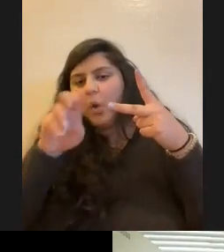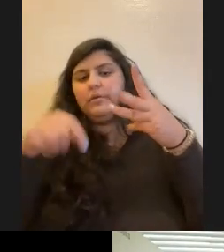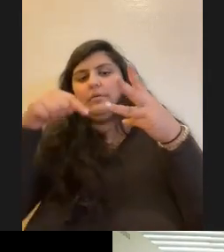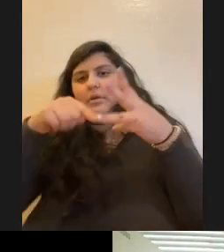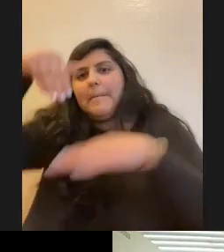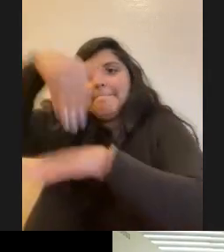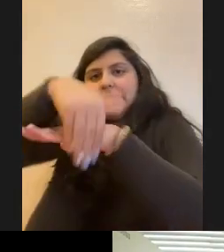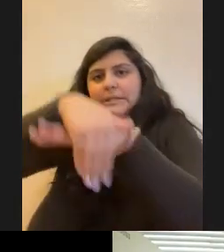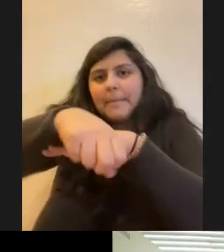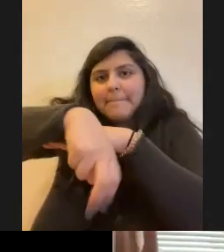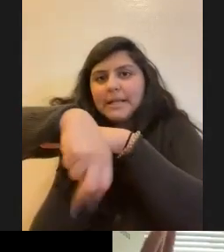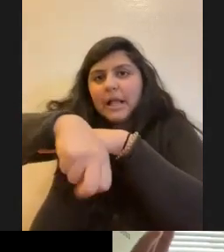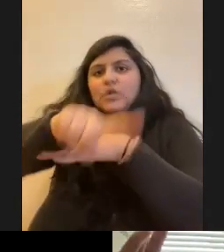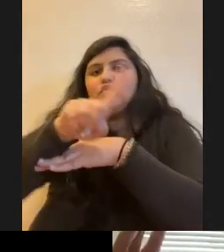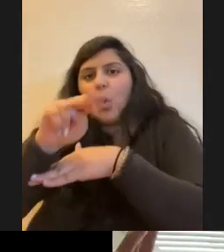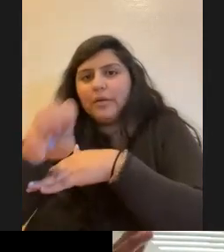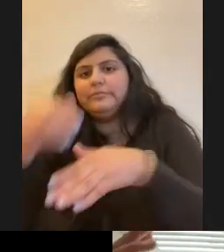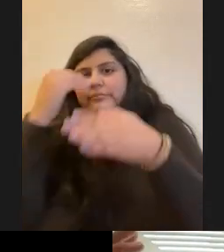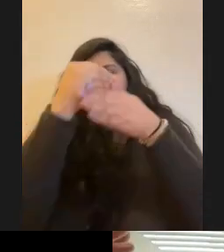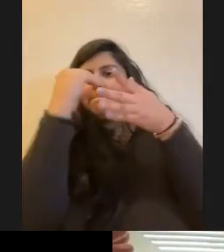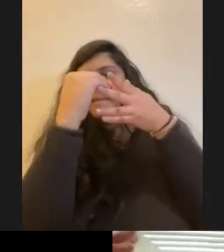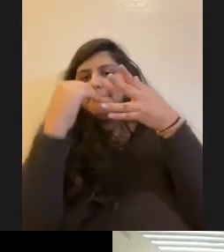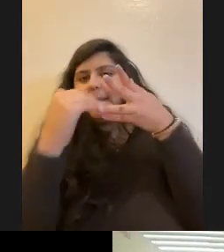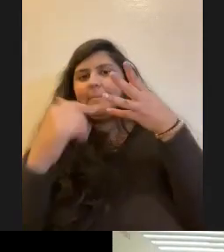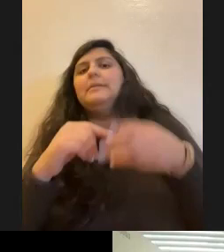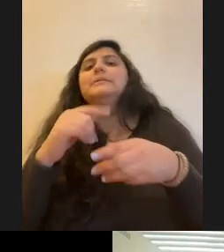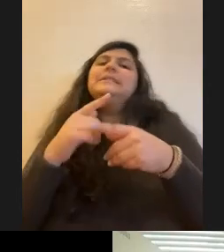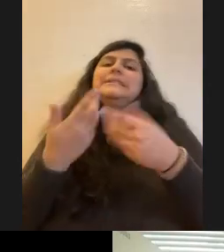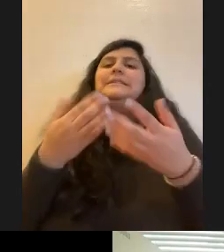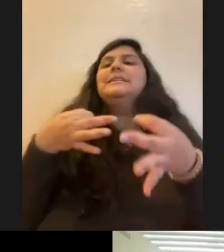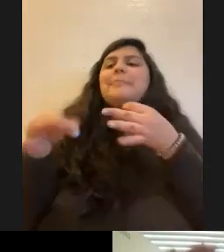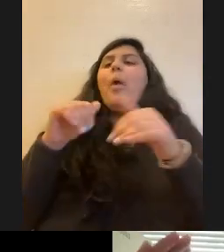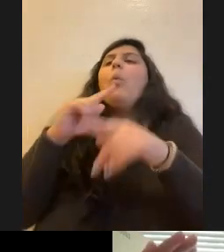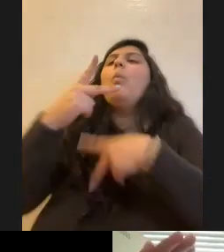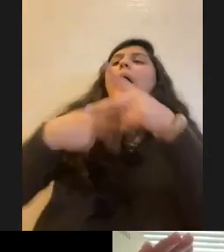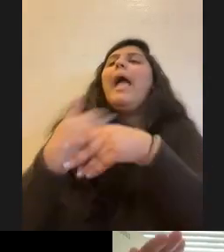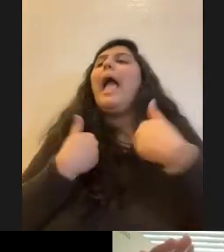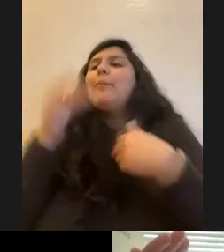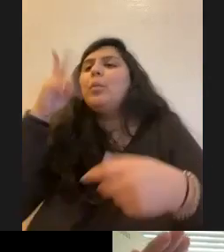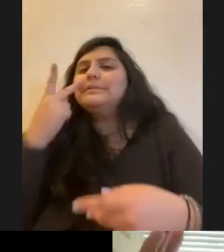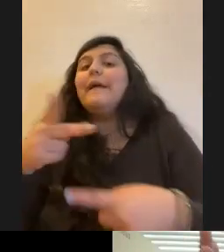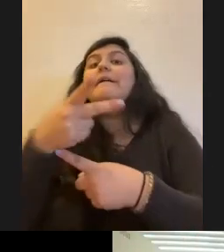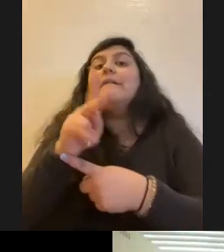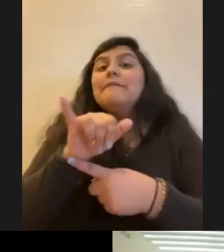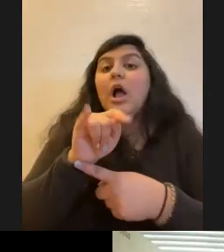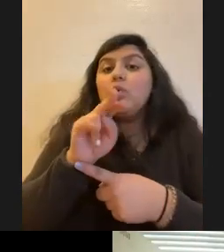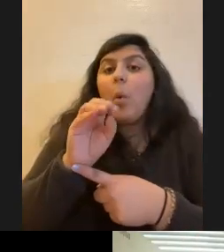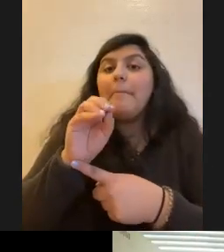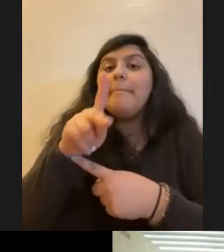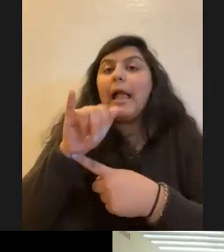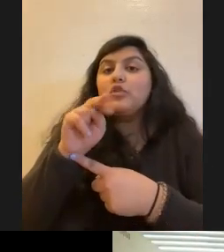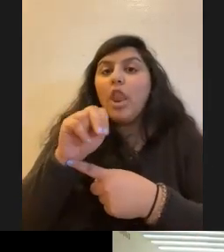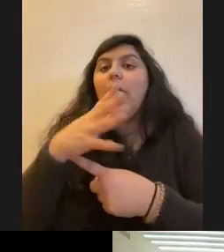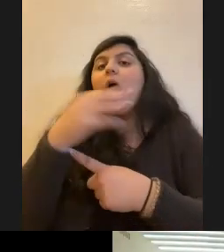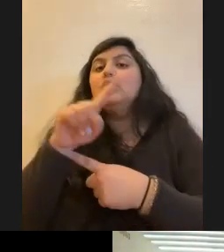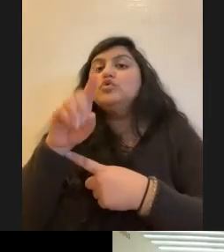basically the animals, it kind of classifies some of the animals that you'll see. So like phytoplankton and zooplankton, because they